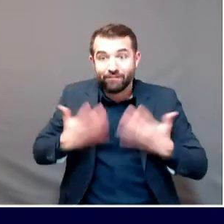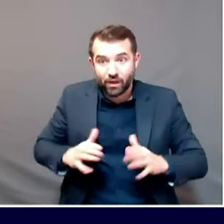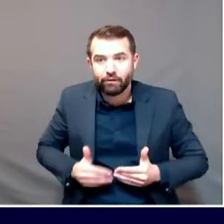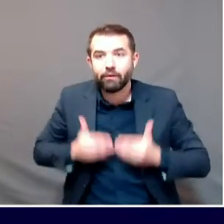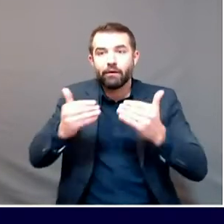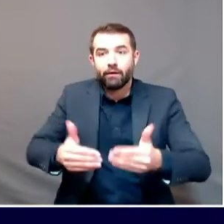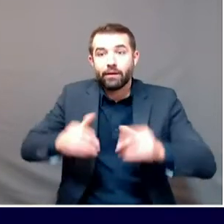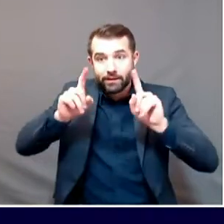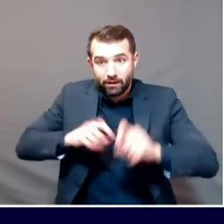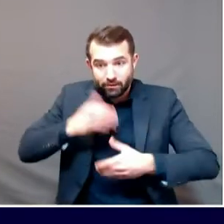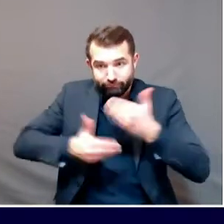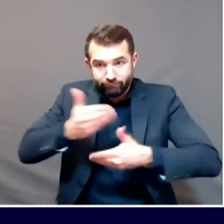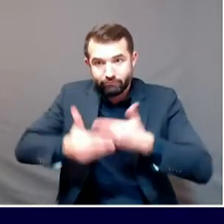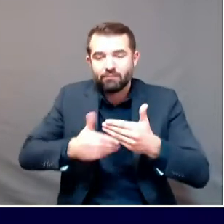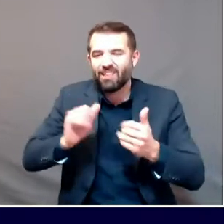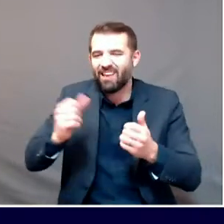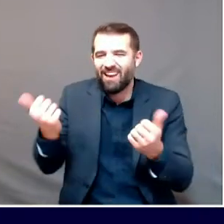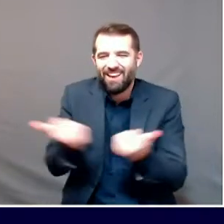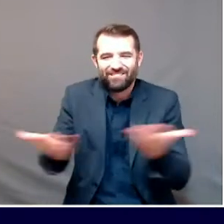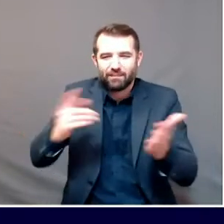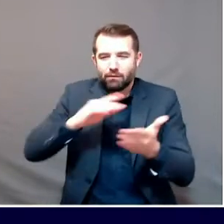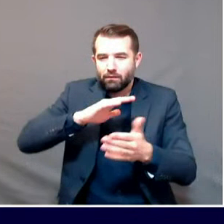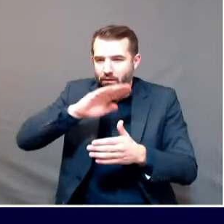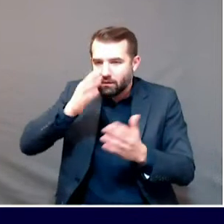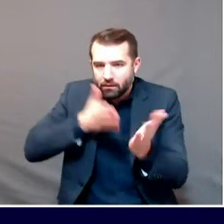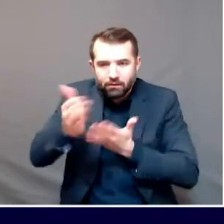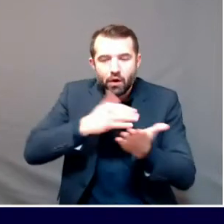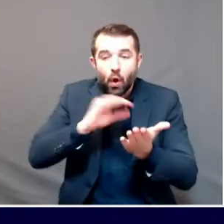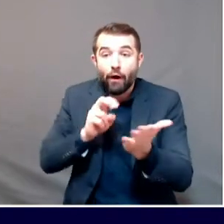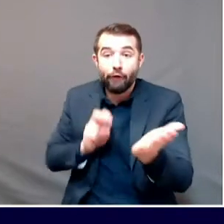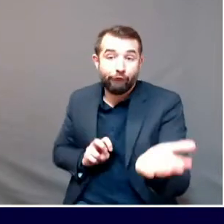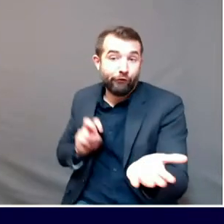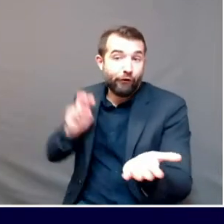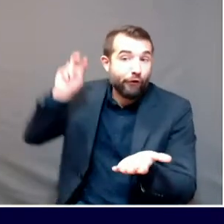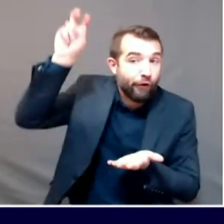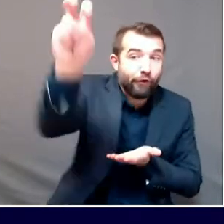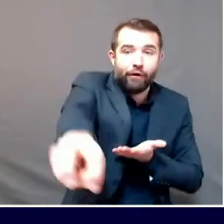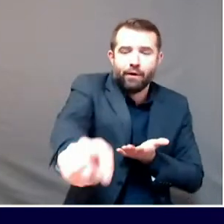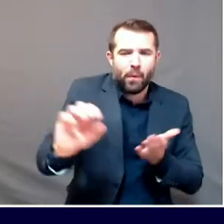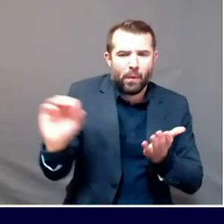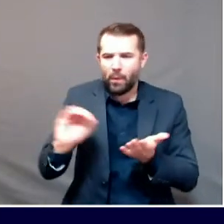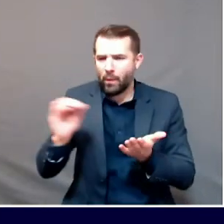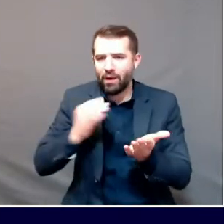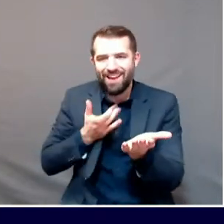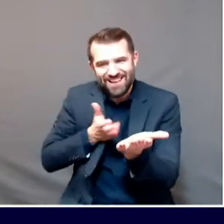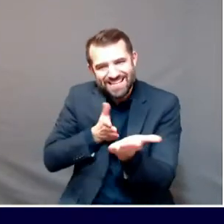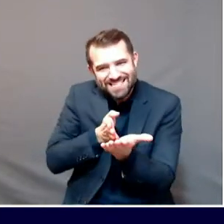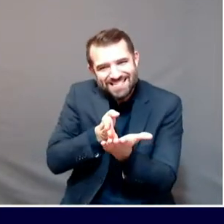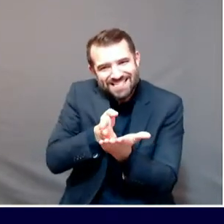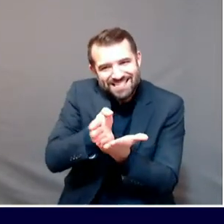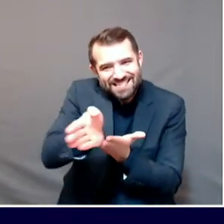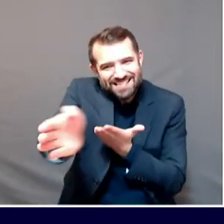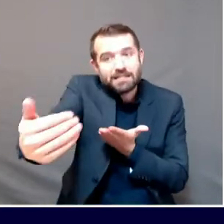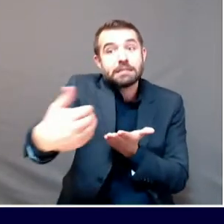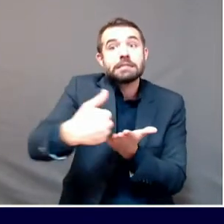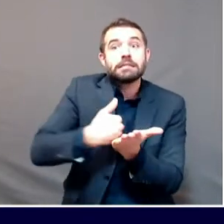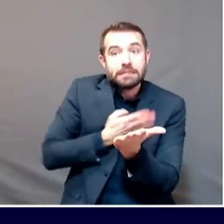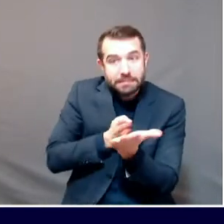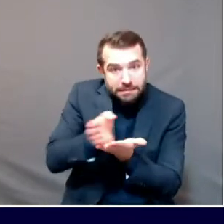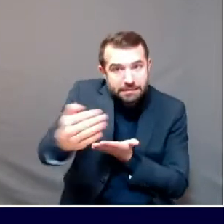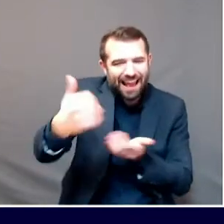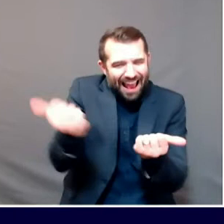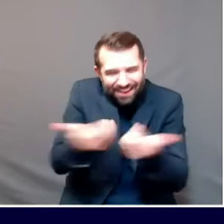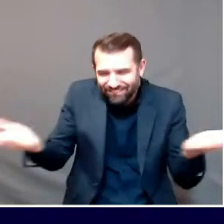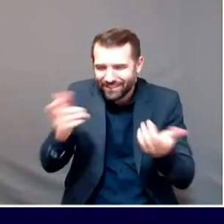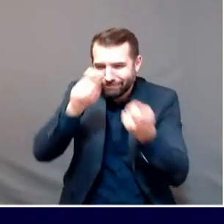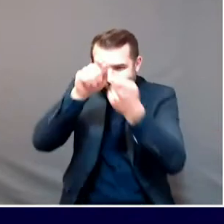cut. It's also important when you're thinking about this to think about the context. Even though these vaccines